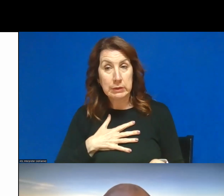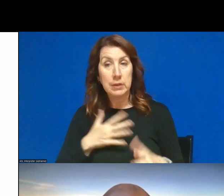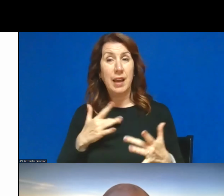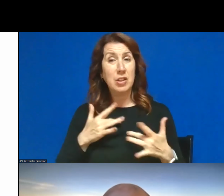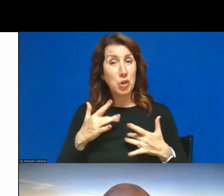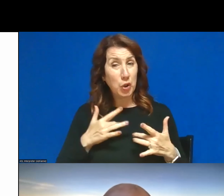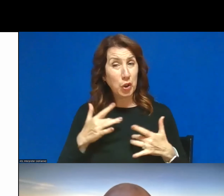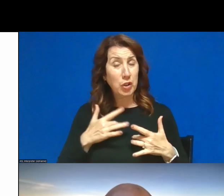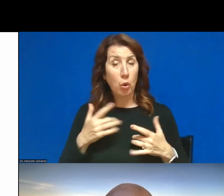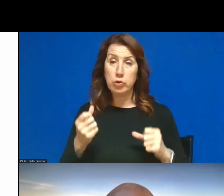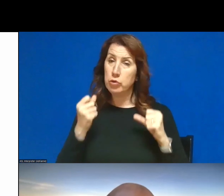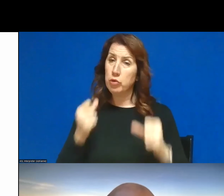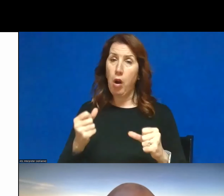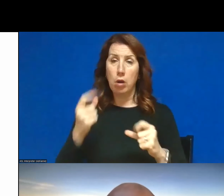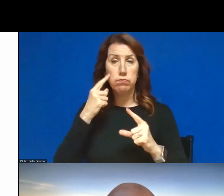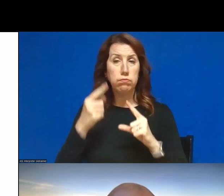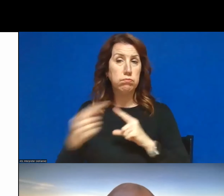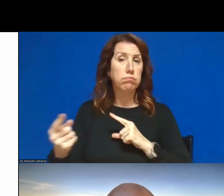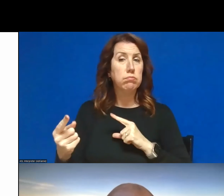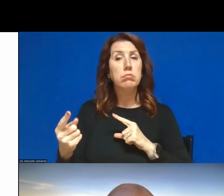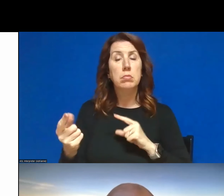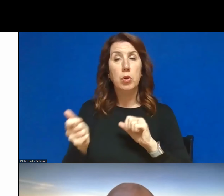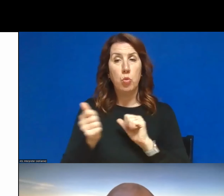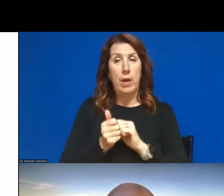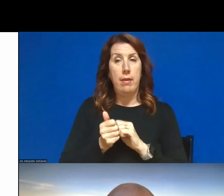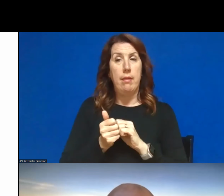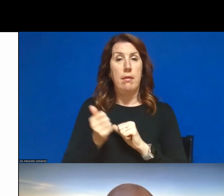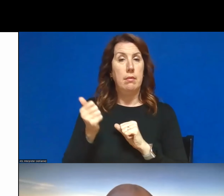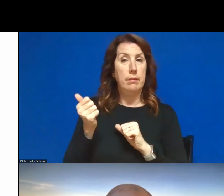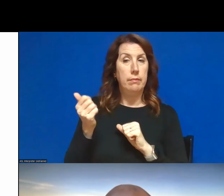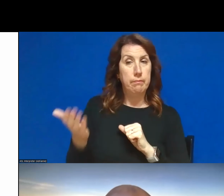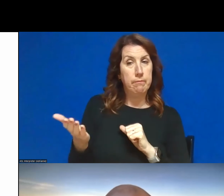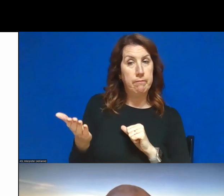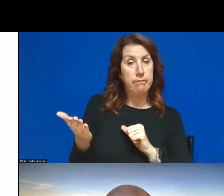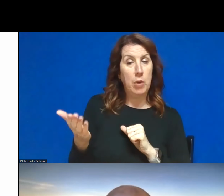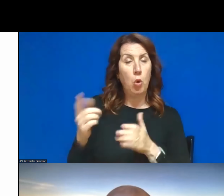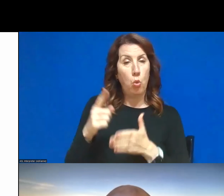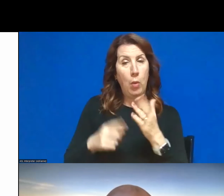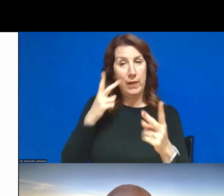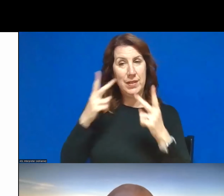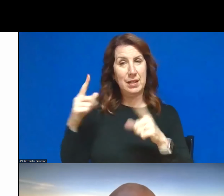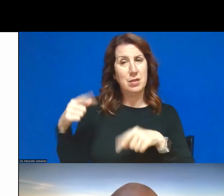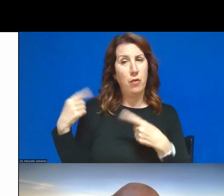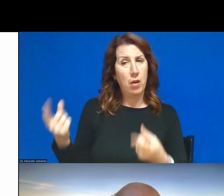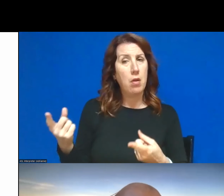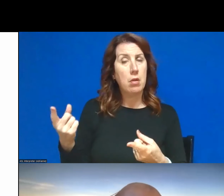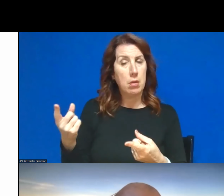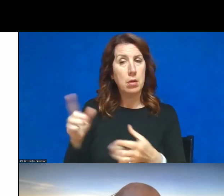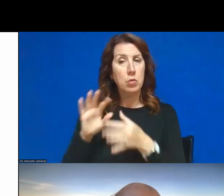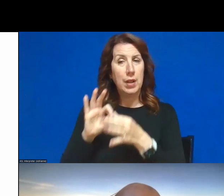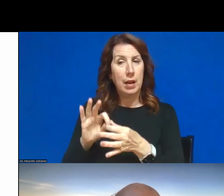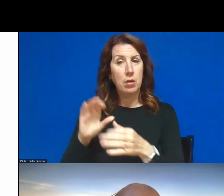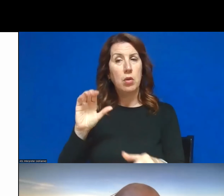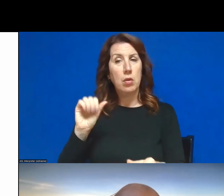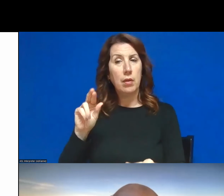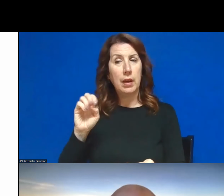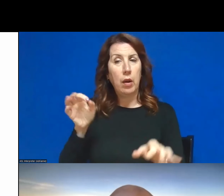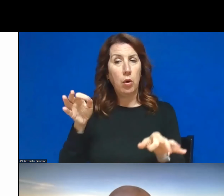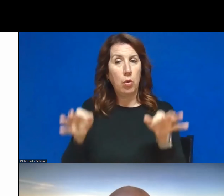concerns or even stronger issue with what we have seen so far when it comes to care courts.